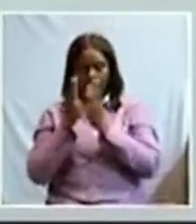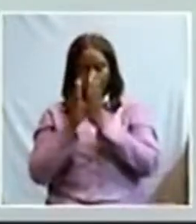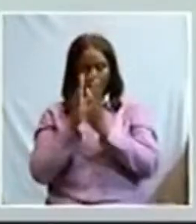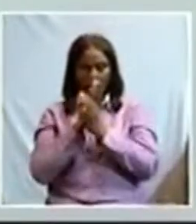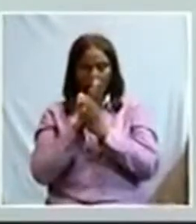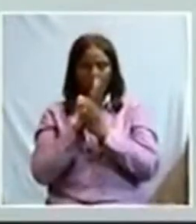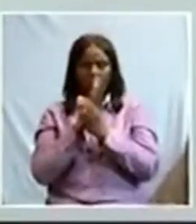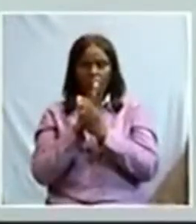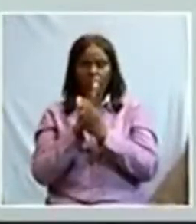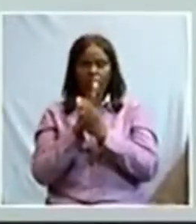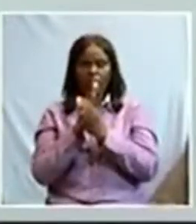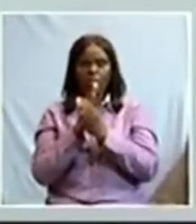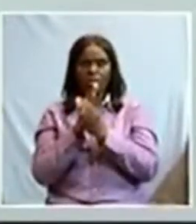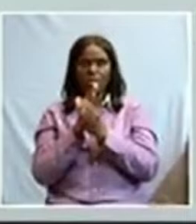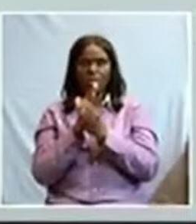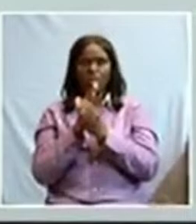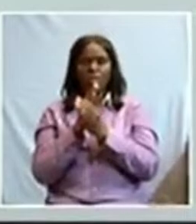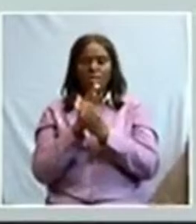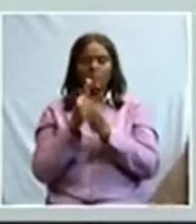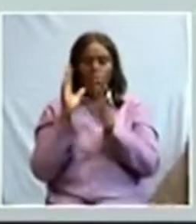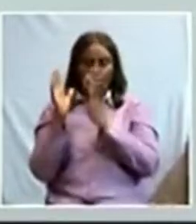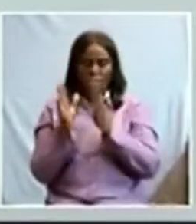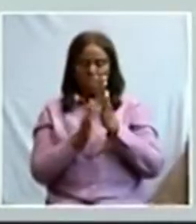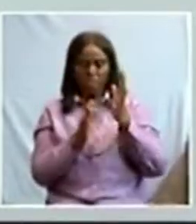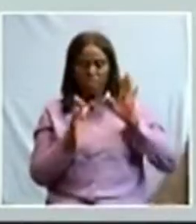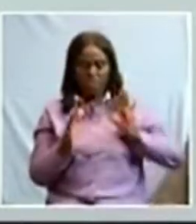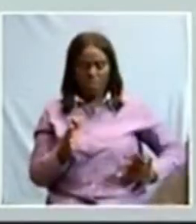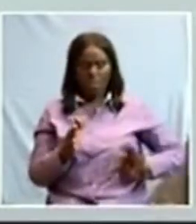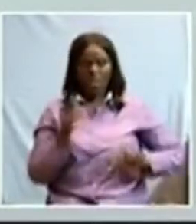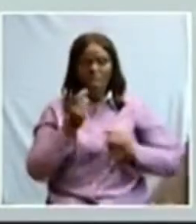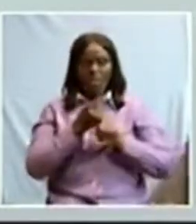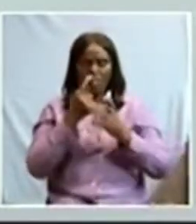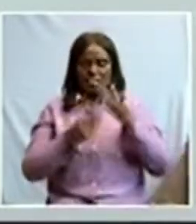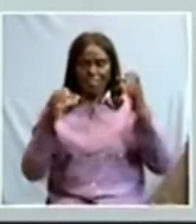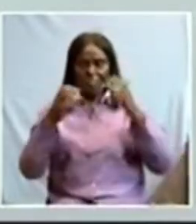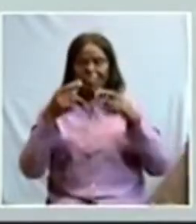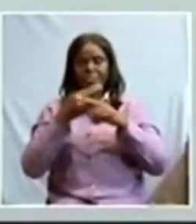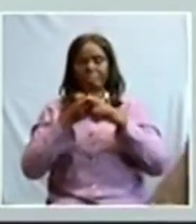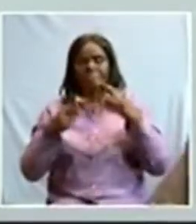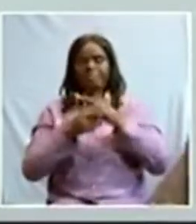it one of those earmarked to benefit from a classroom block?